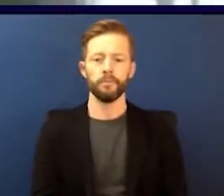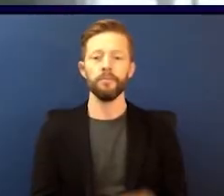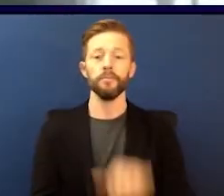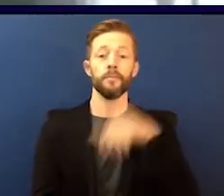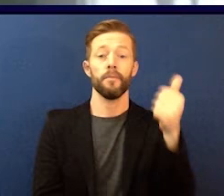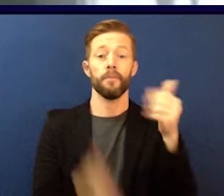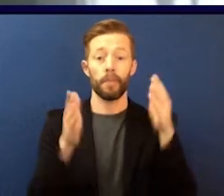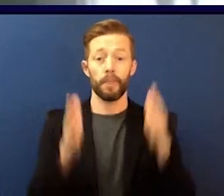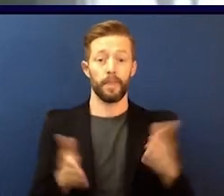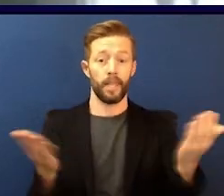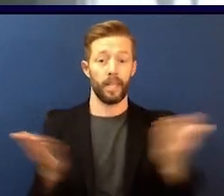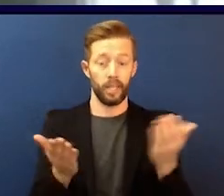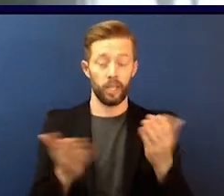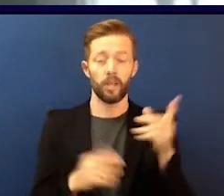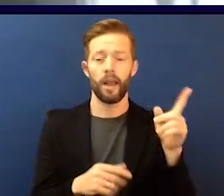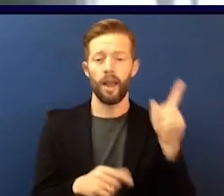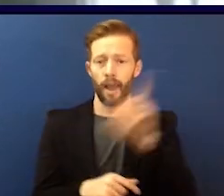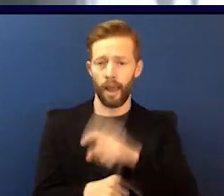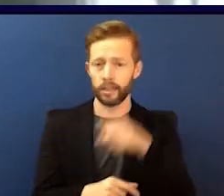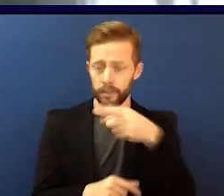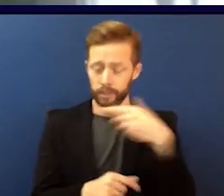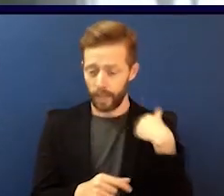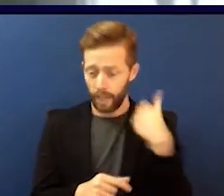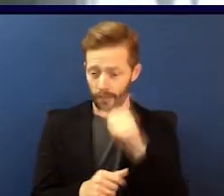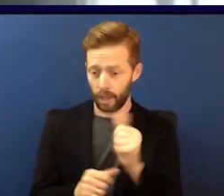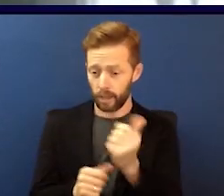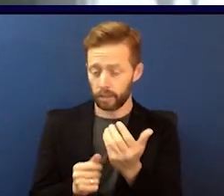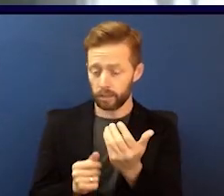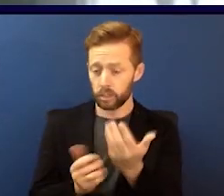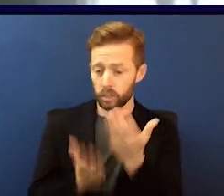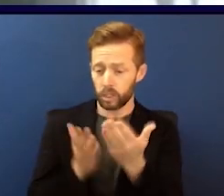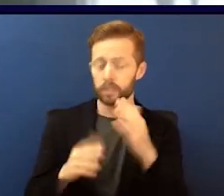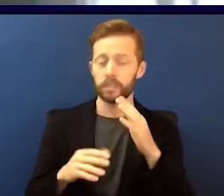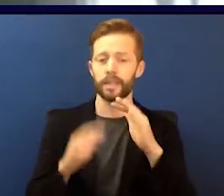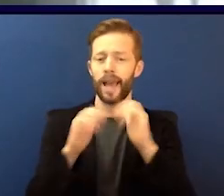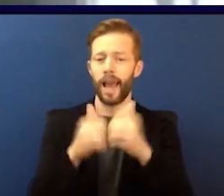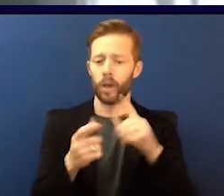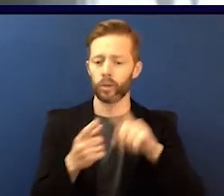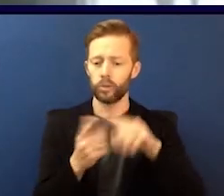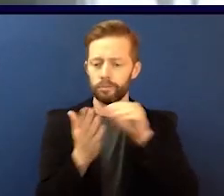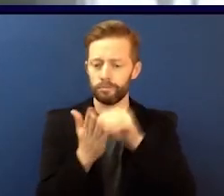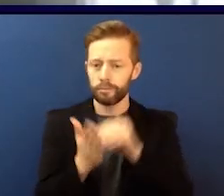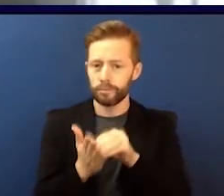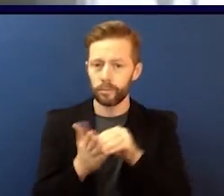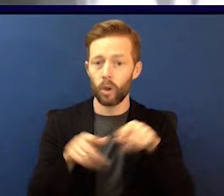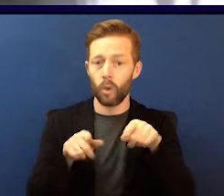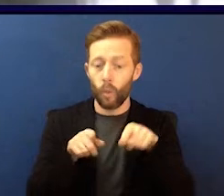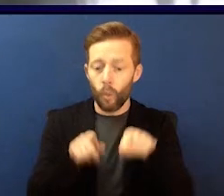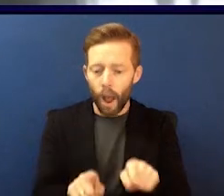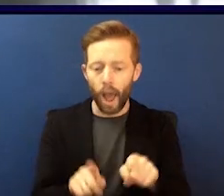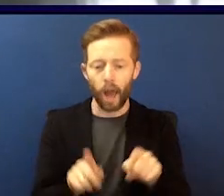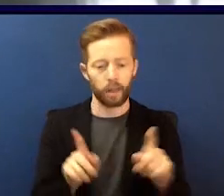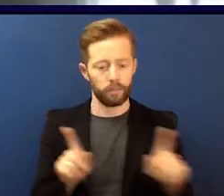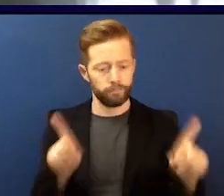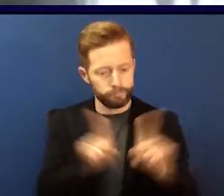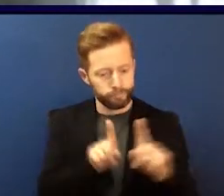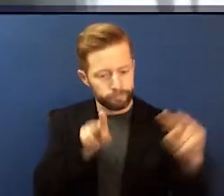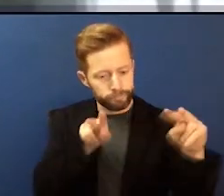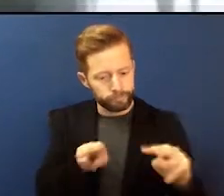I have another question here from Sherry, and she asks, do you have any suggestions on documenting while